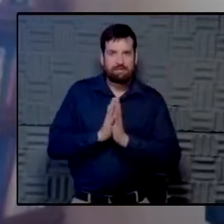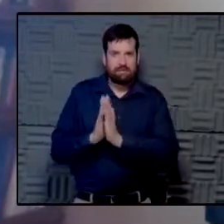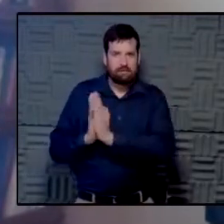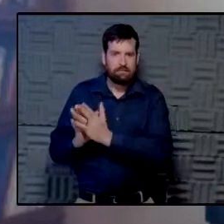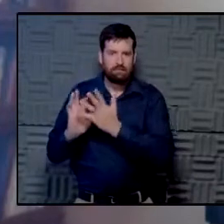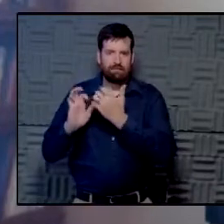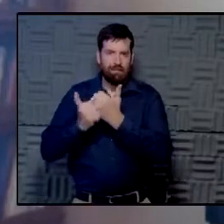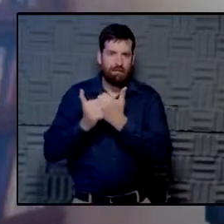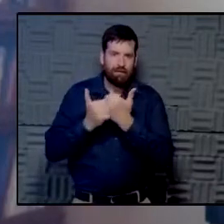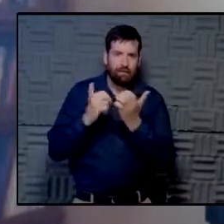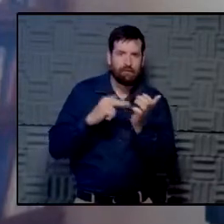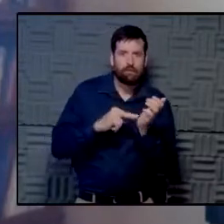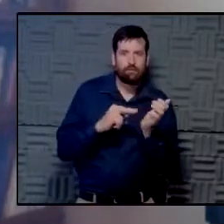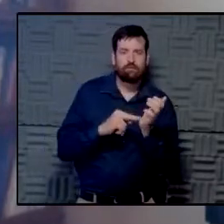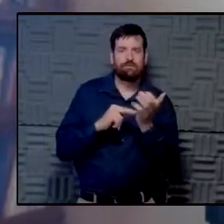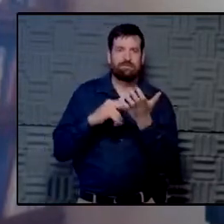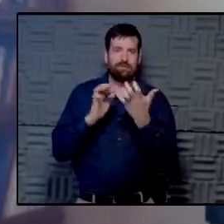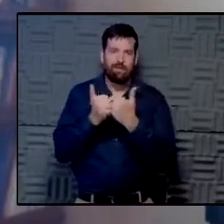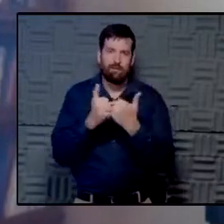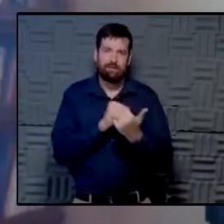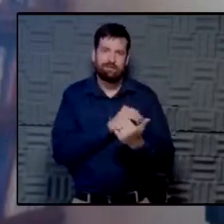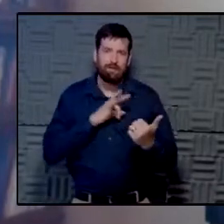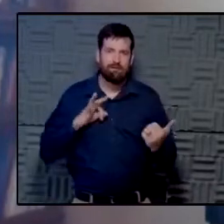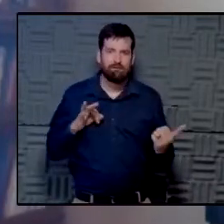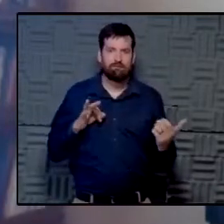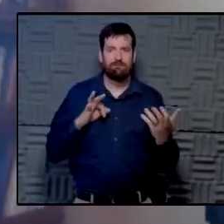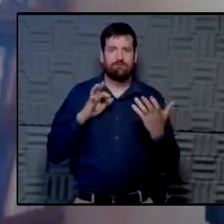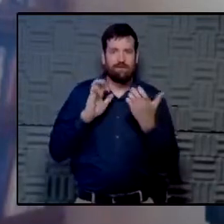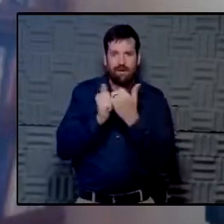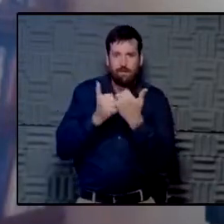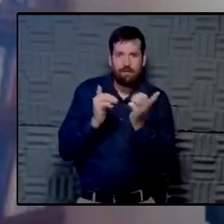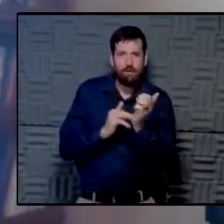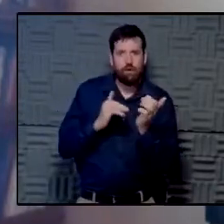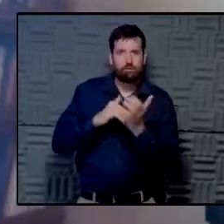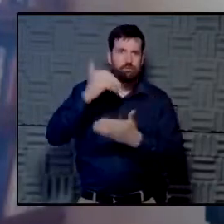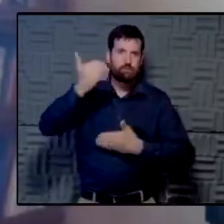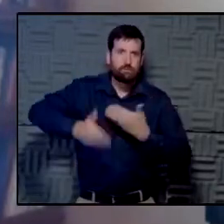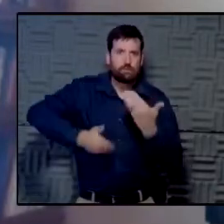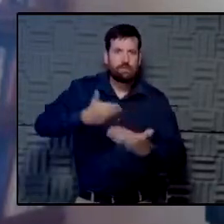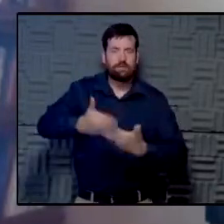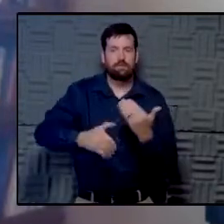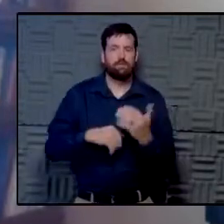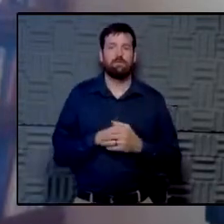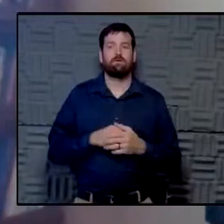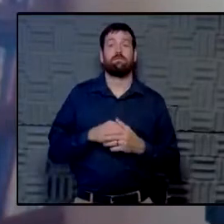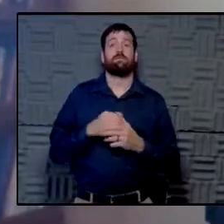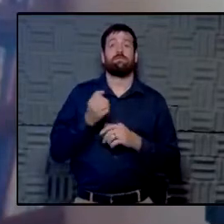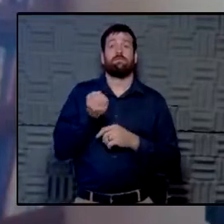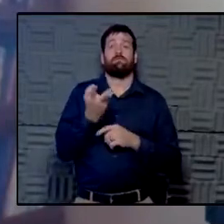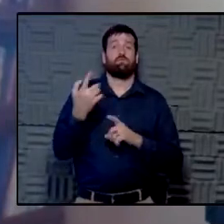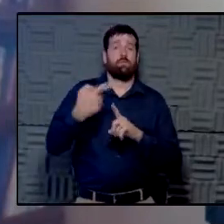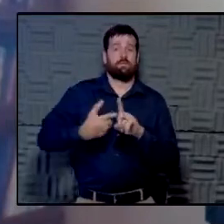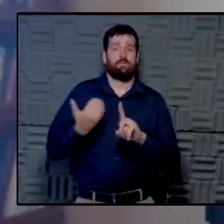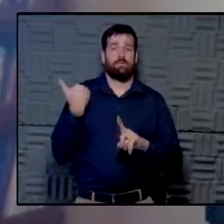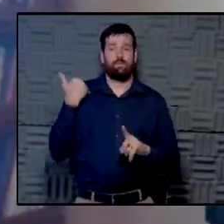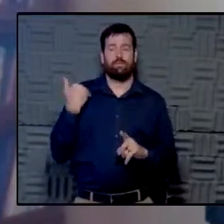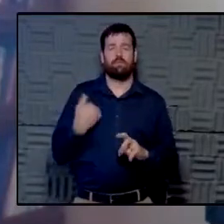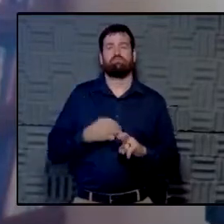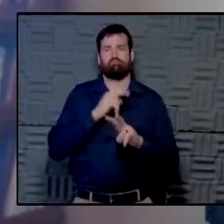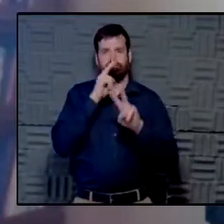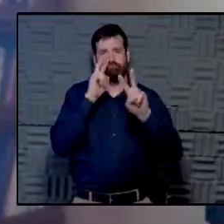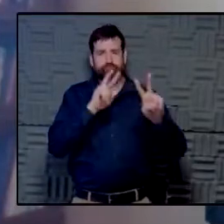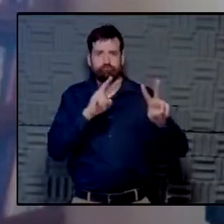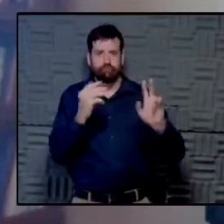the nurses and the staff and the physicians were doing. And then a few months ago, I was watching